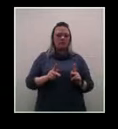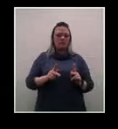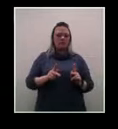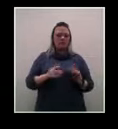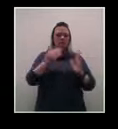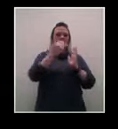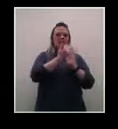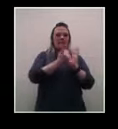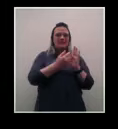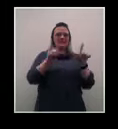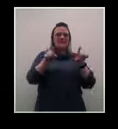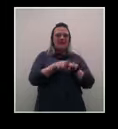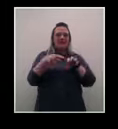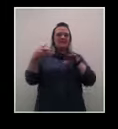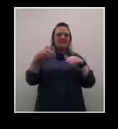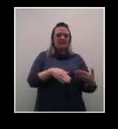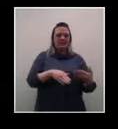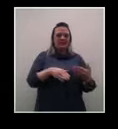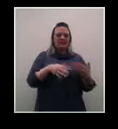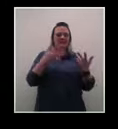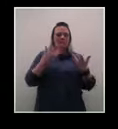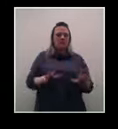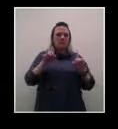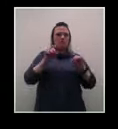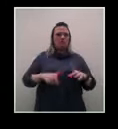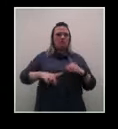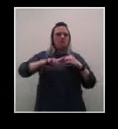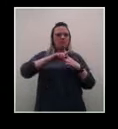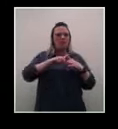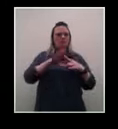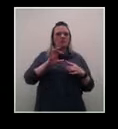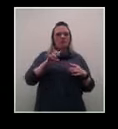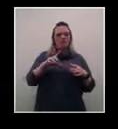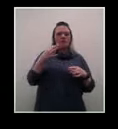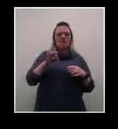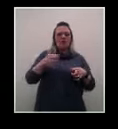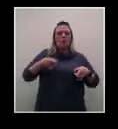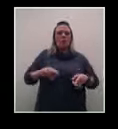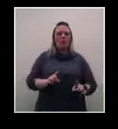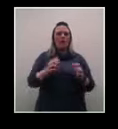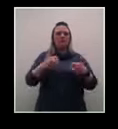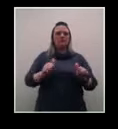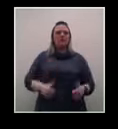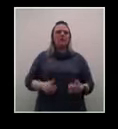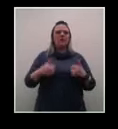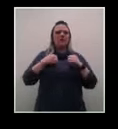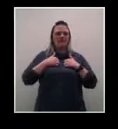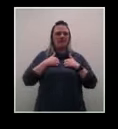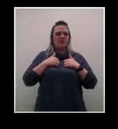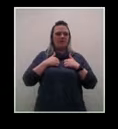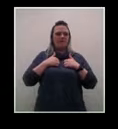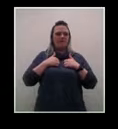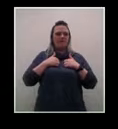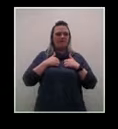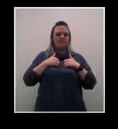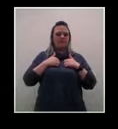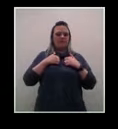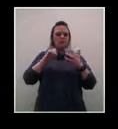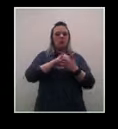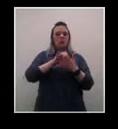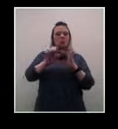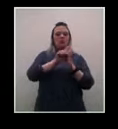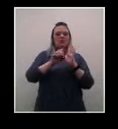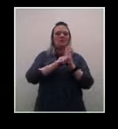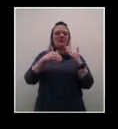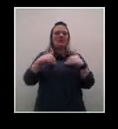been listed as a death has tested positive for COVID-19 while they were alive. So New York City has some